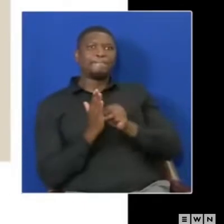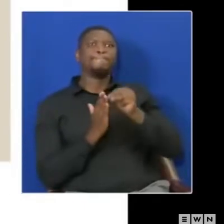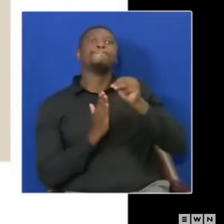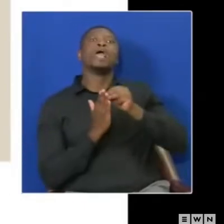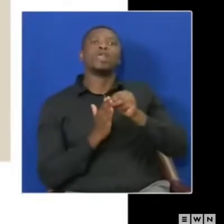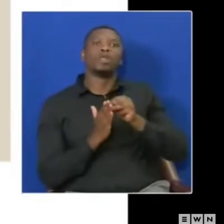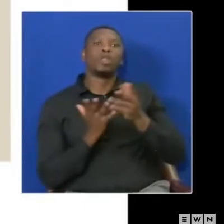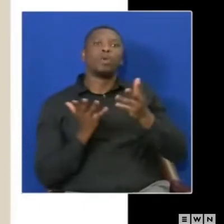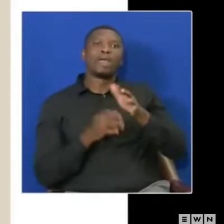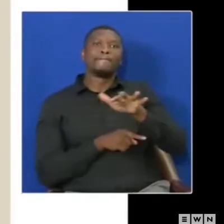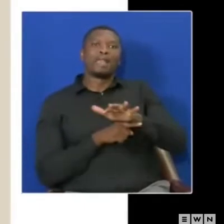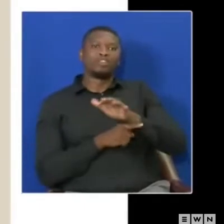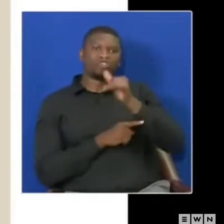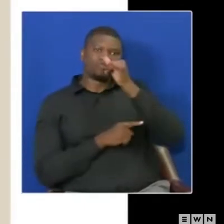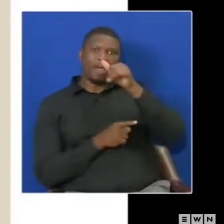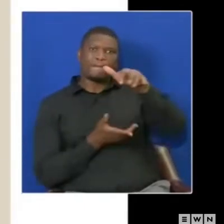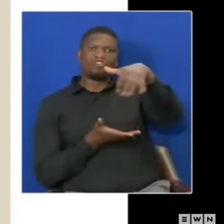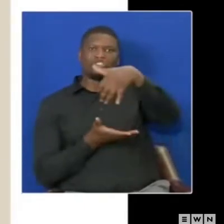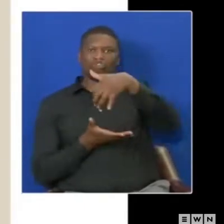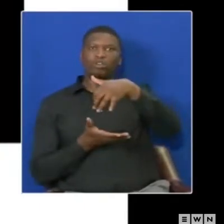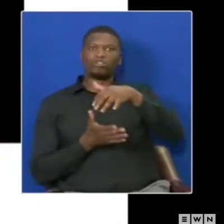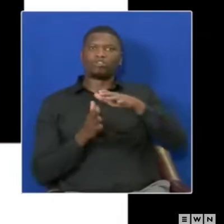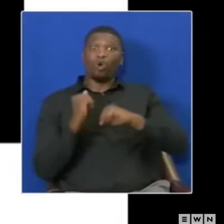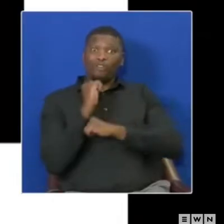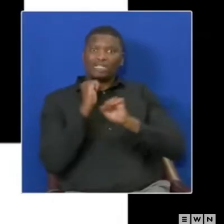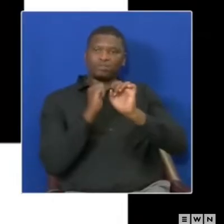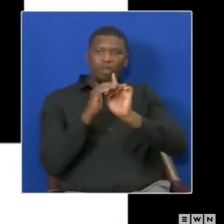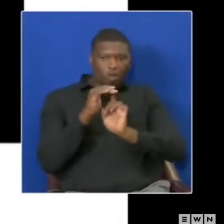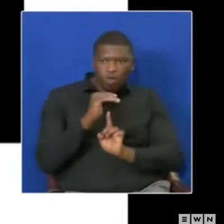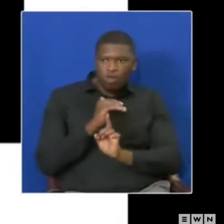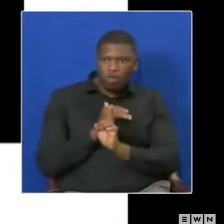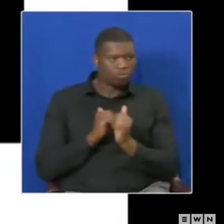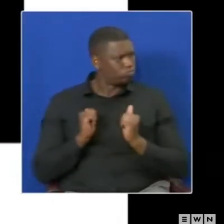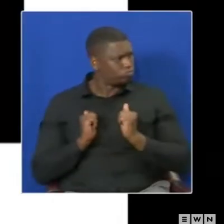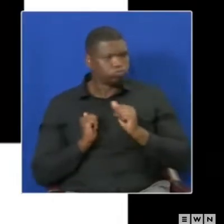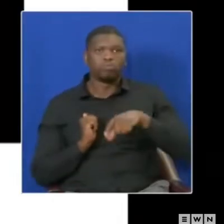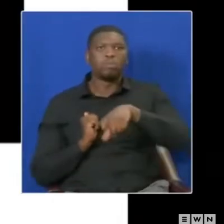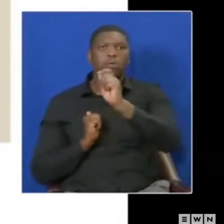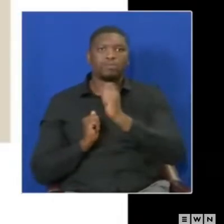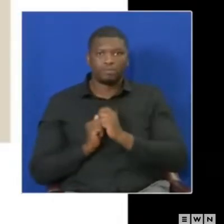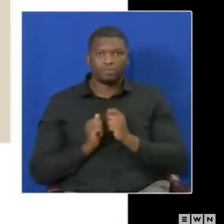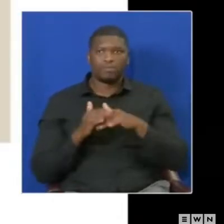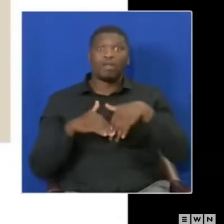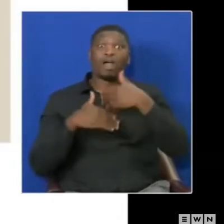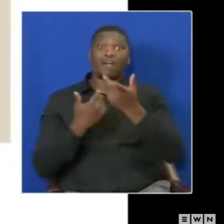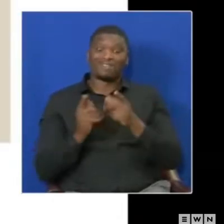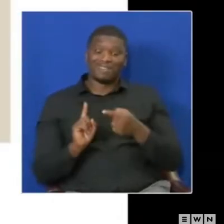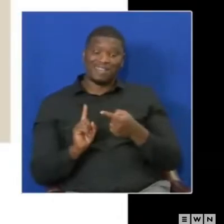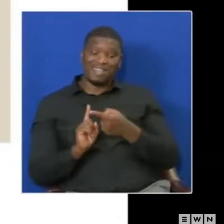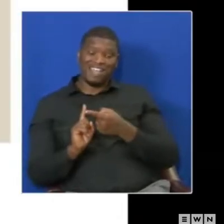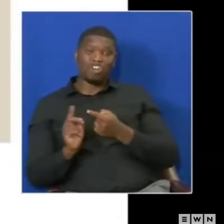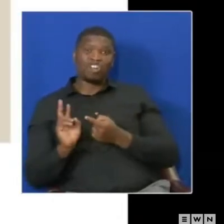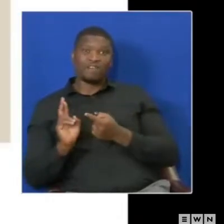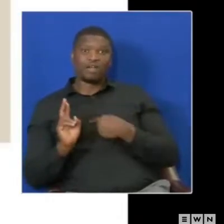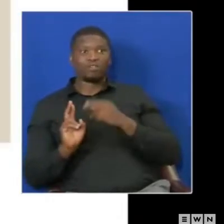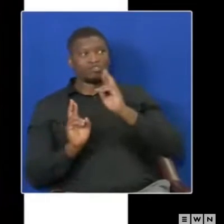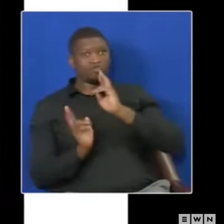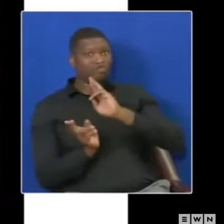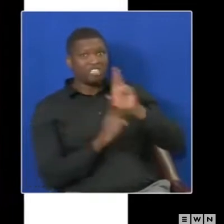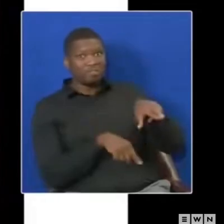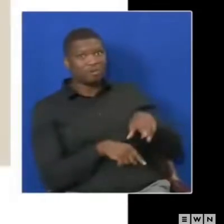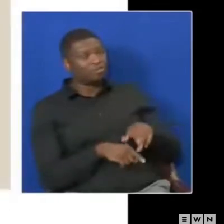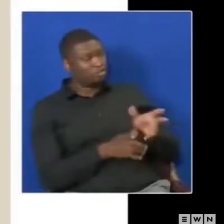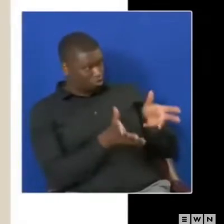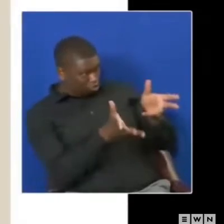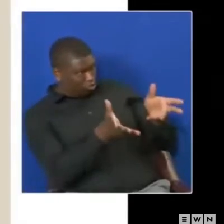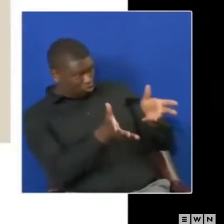And then there's a response by Mr. Rafadi saying, "Nanzo, they covering up so minister won't